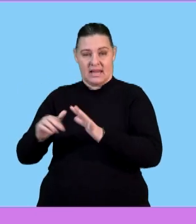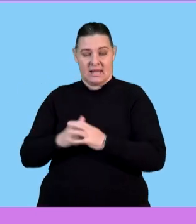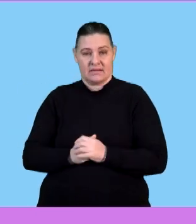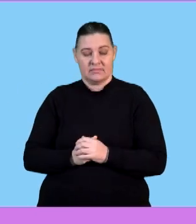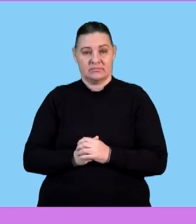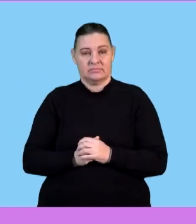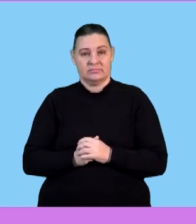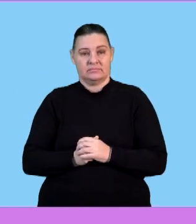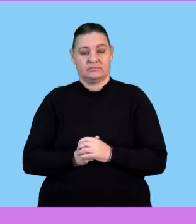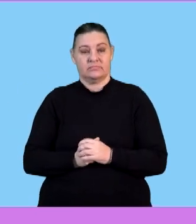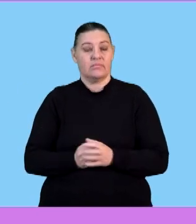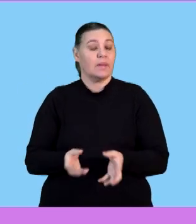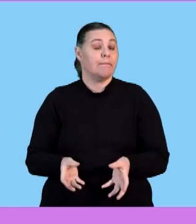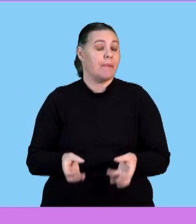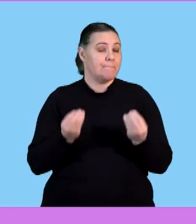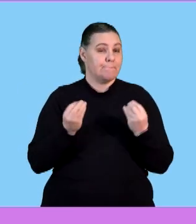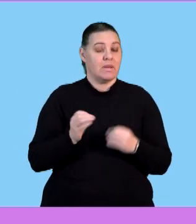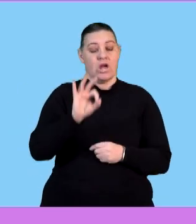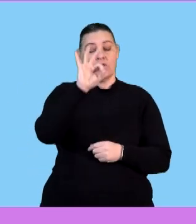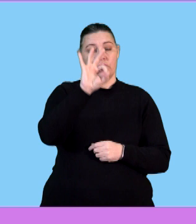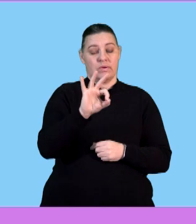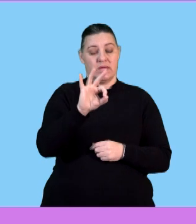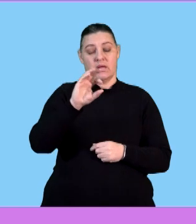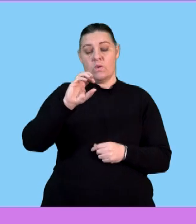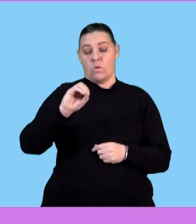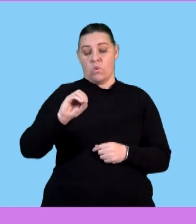10. That gives me